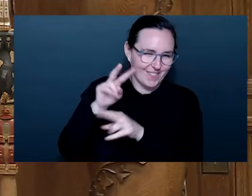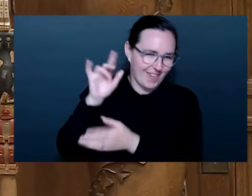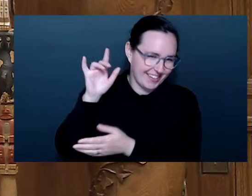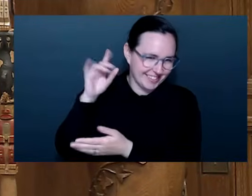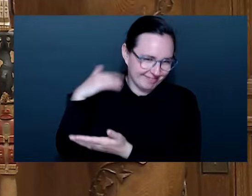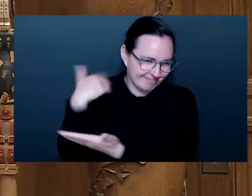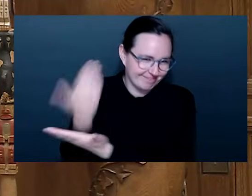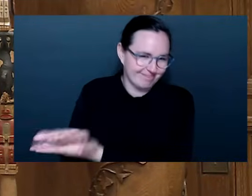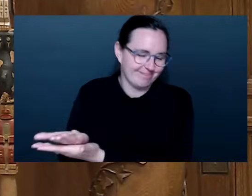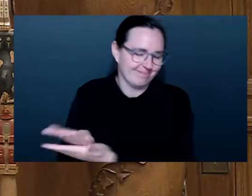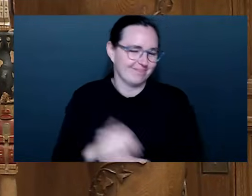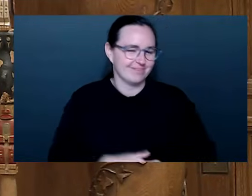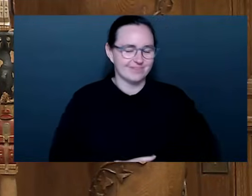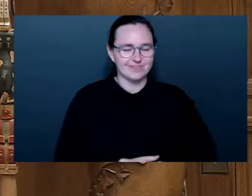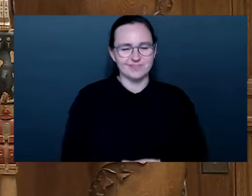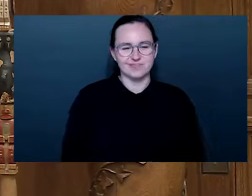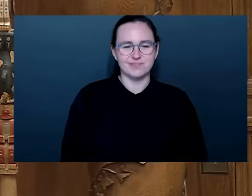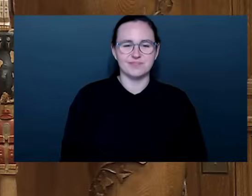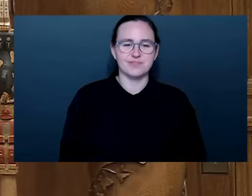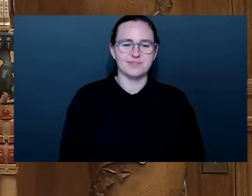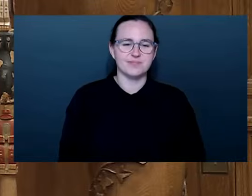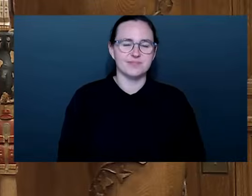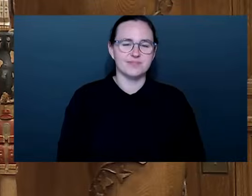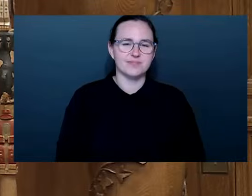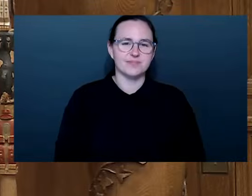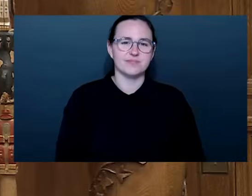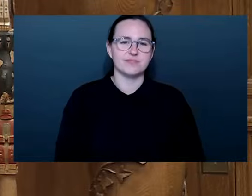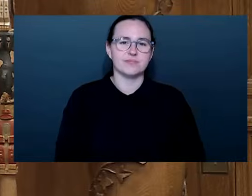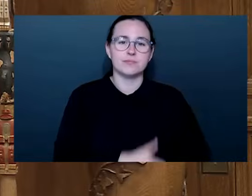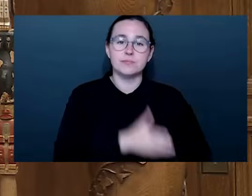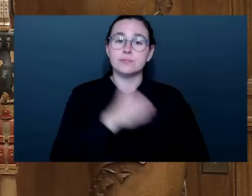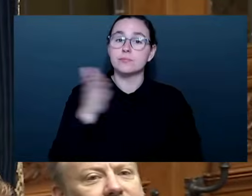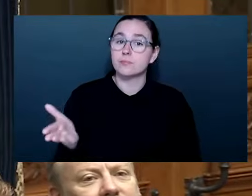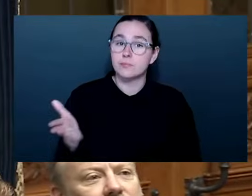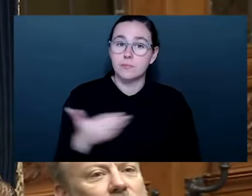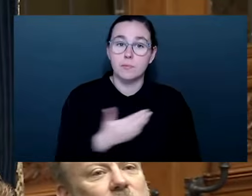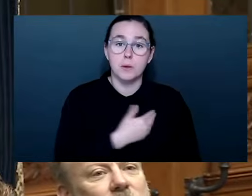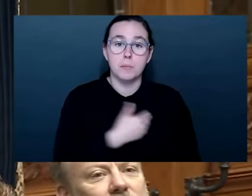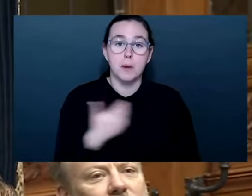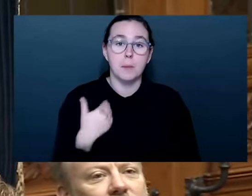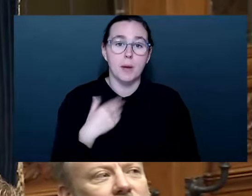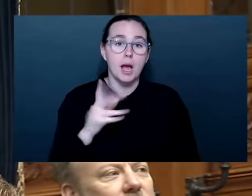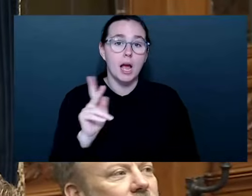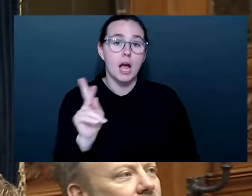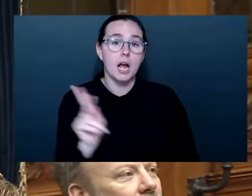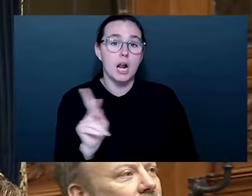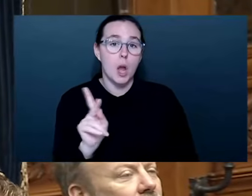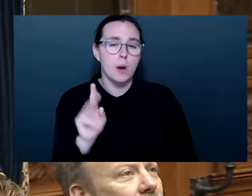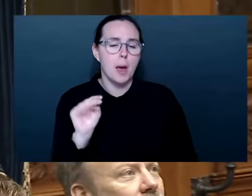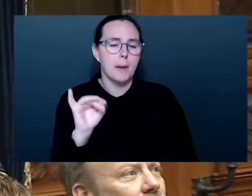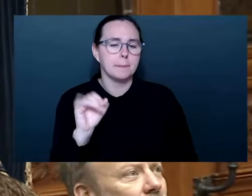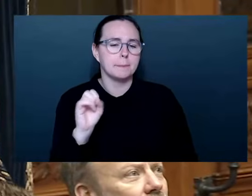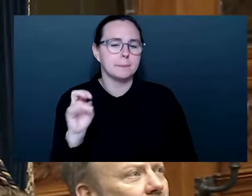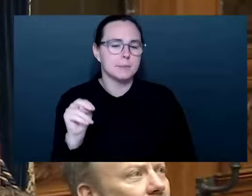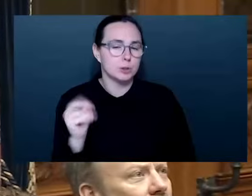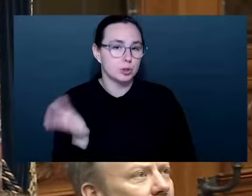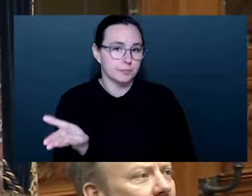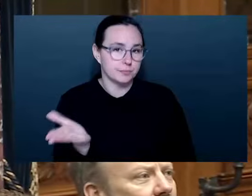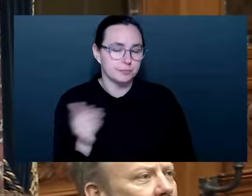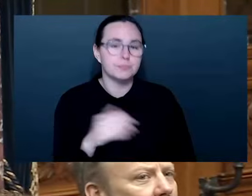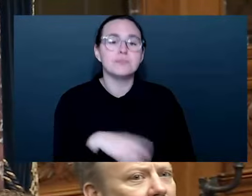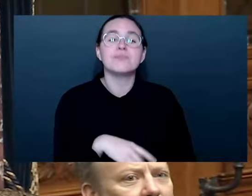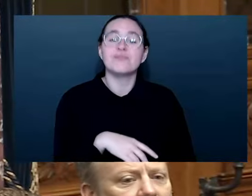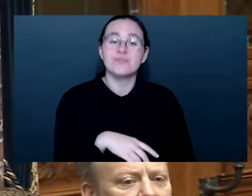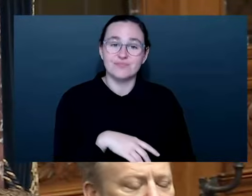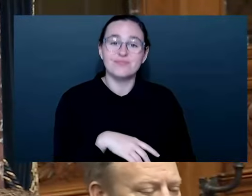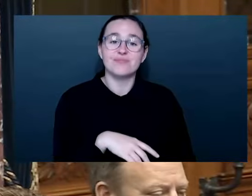you. Member for Kelowna Mission. Thank you, Mr. Speaker. I'm pleased to welcome Kyle Irwin to the chamber. Kyle inherited the entrepreneurial